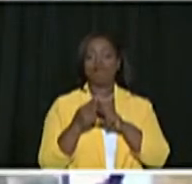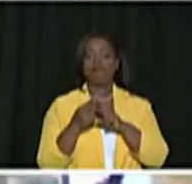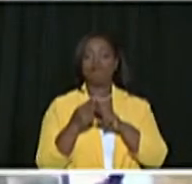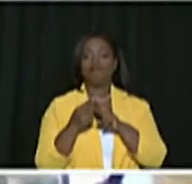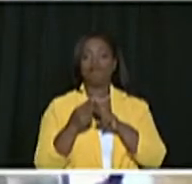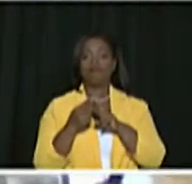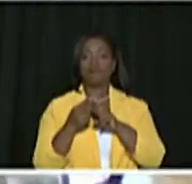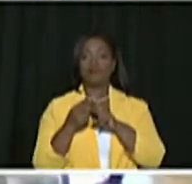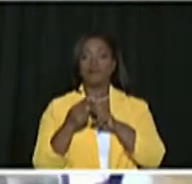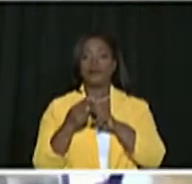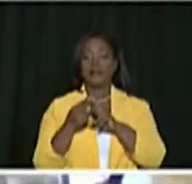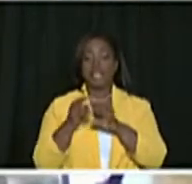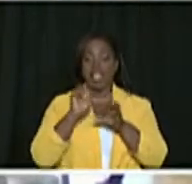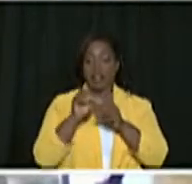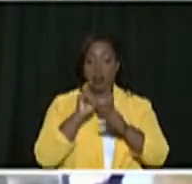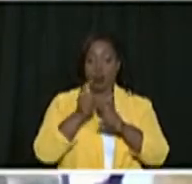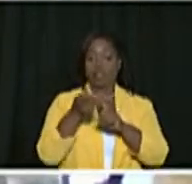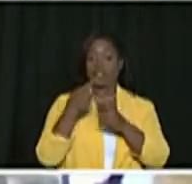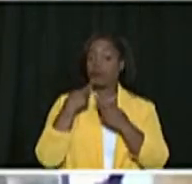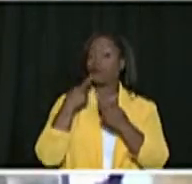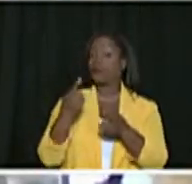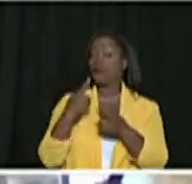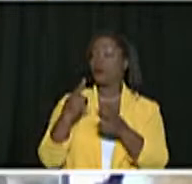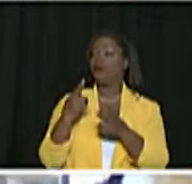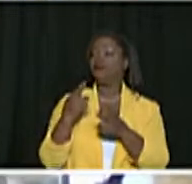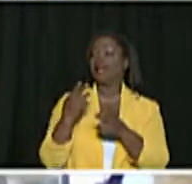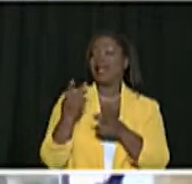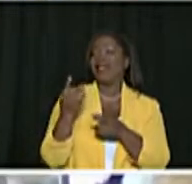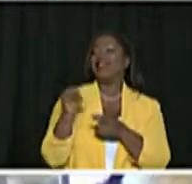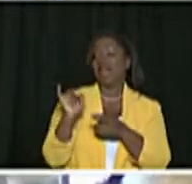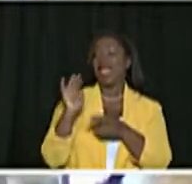us, and we'll deal with it. And that is, of course,